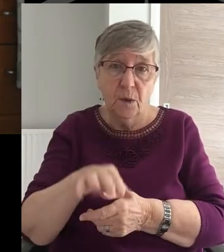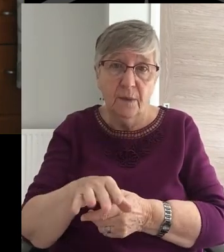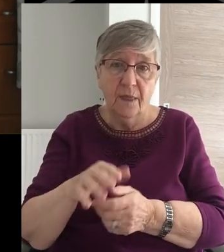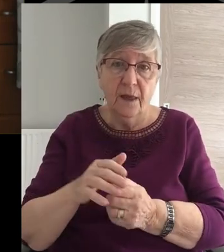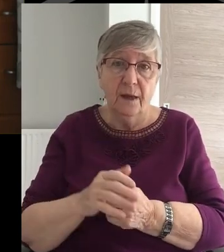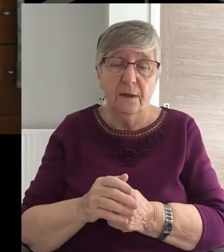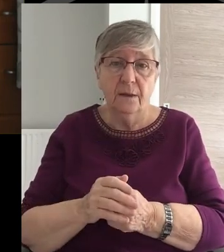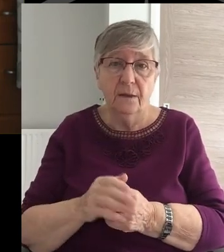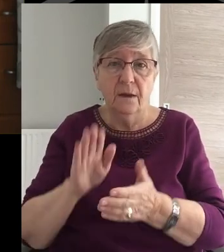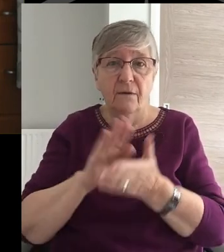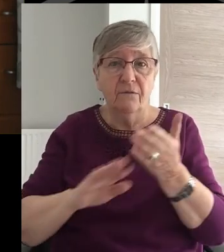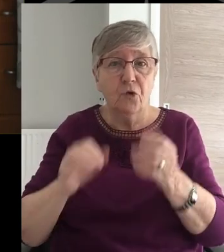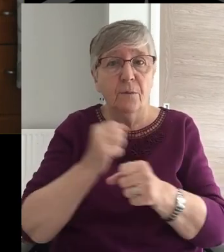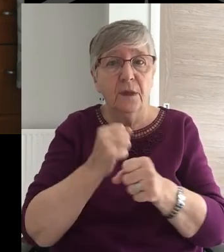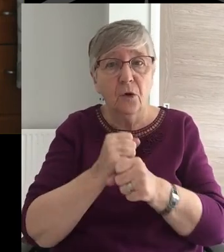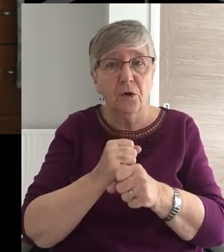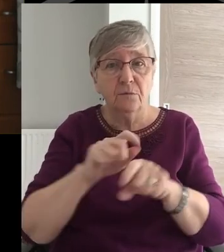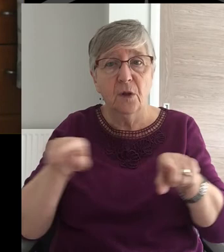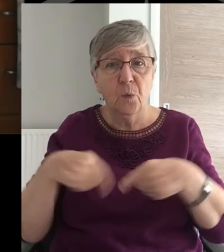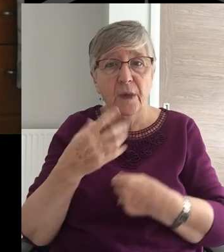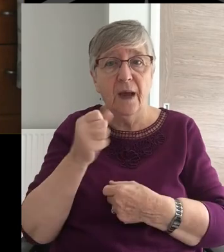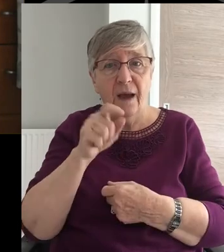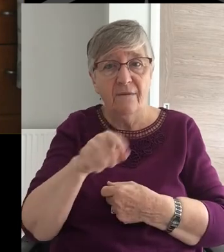From the Gospels, we have these words.